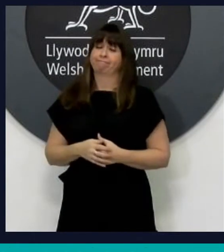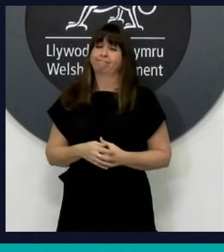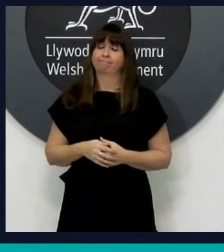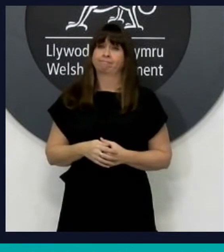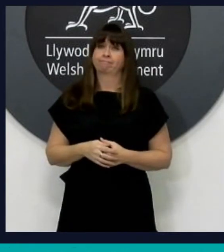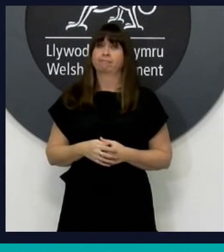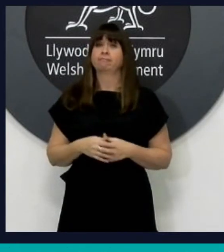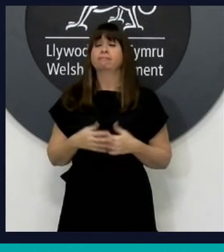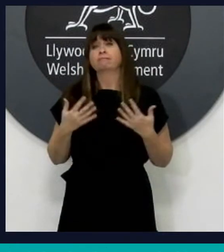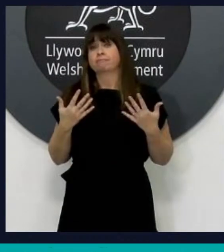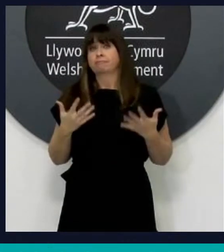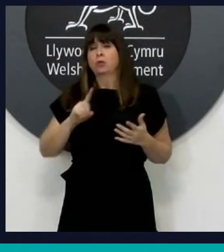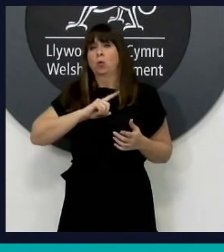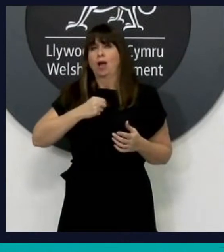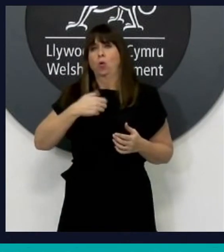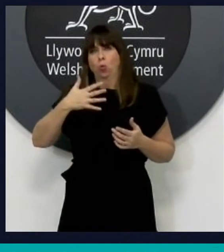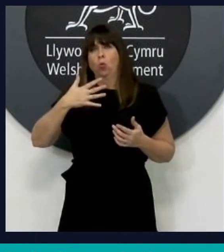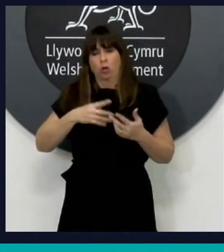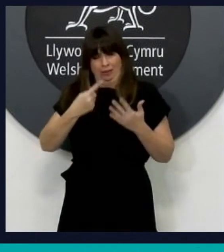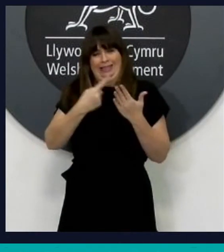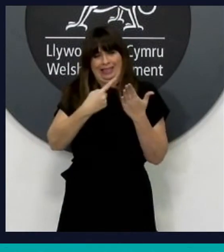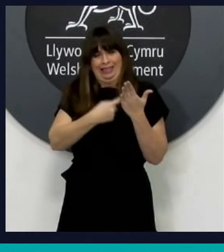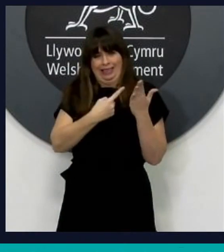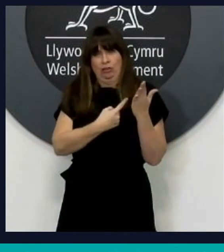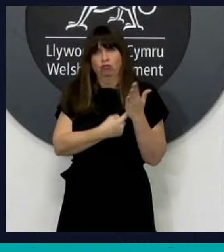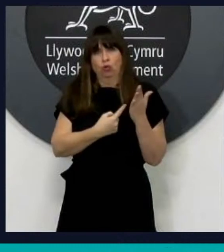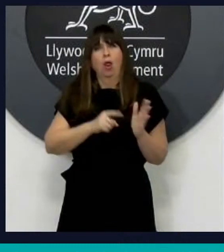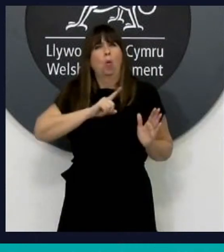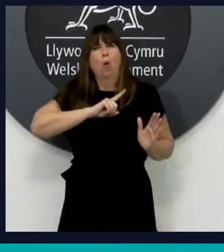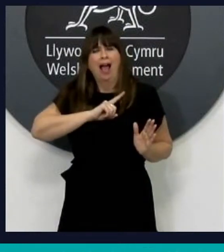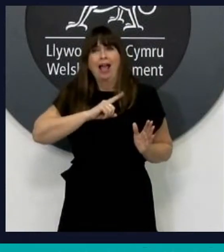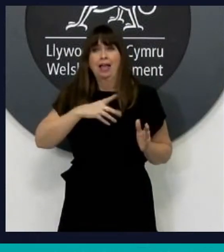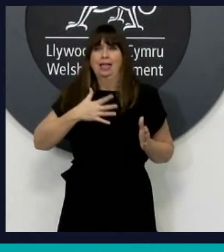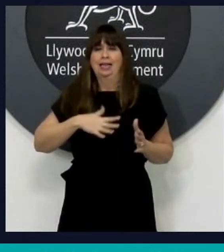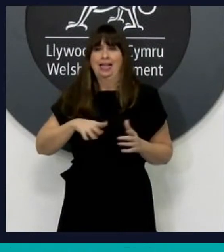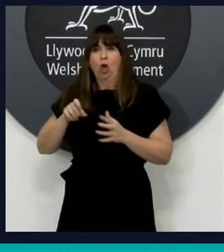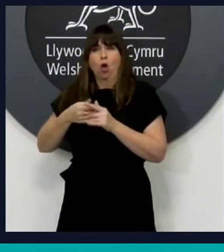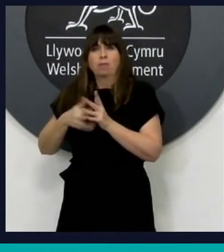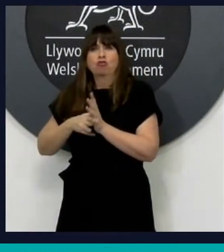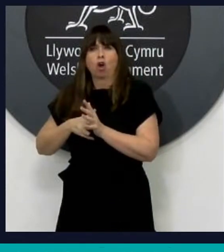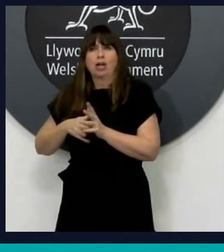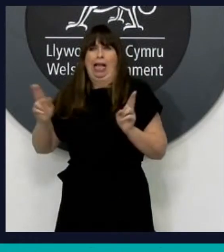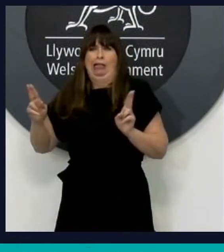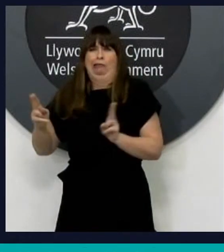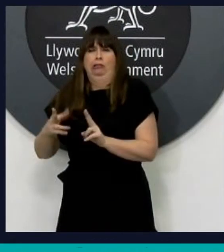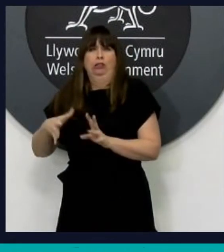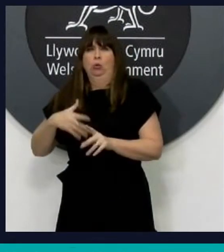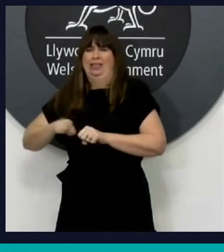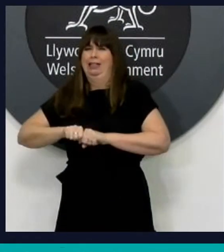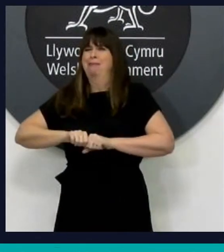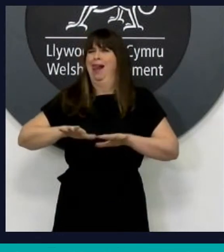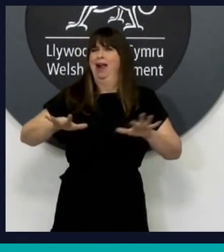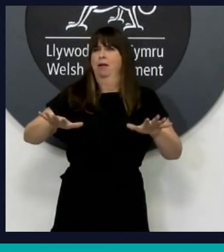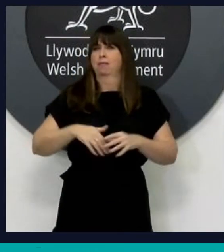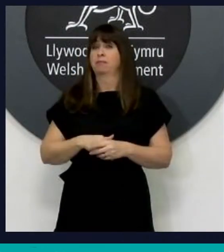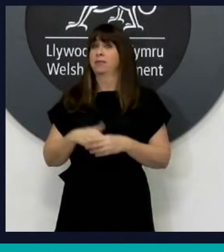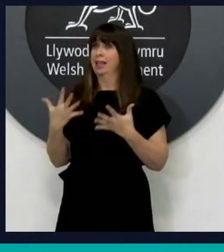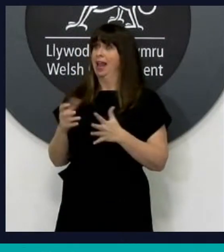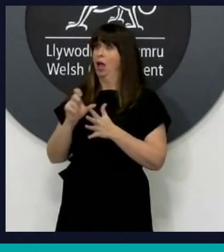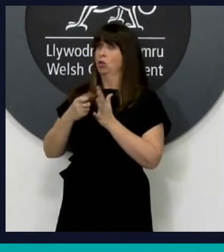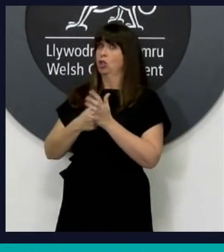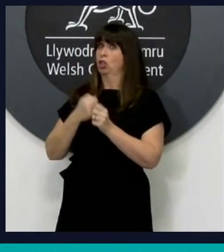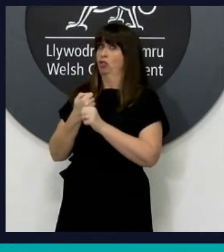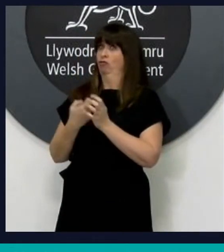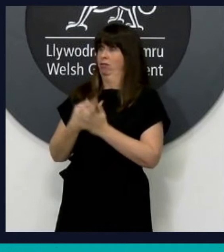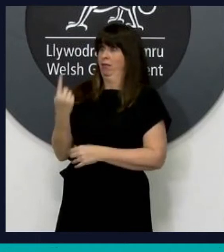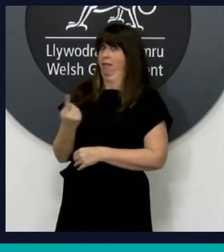will help to slow the spread of this variant. Now, Jill will now explain how we'll be prioritising vaccination as